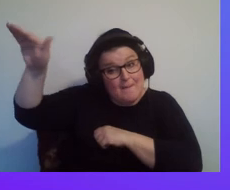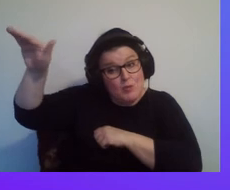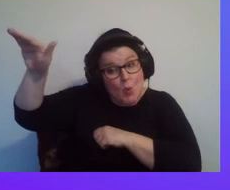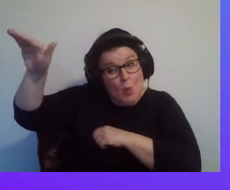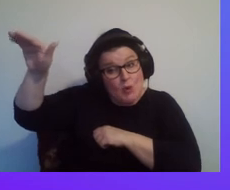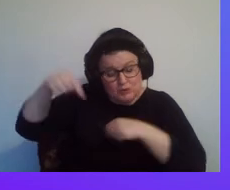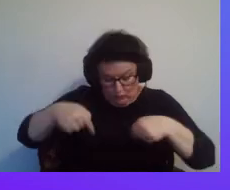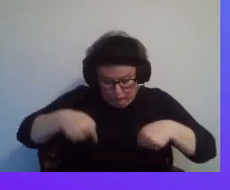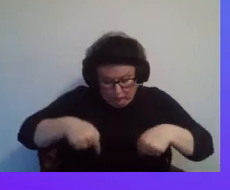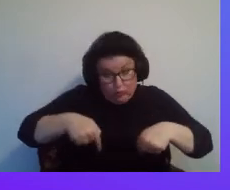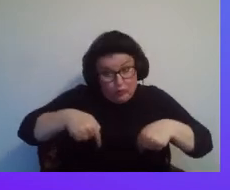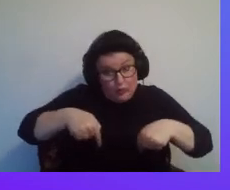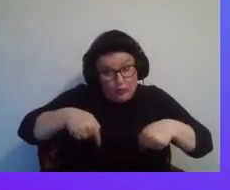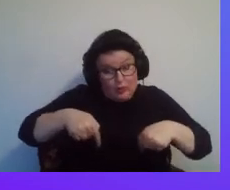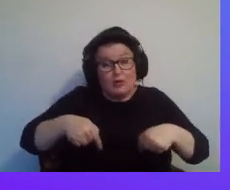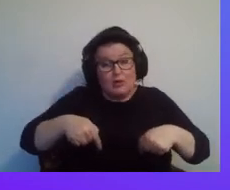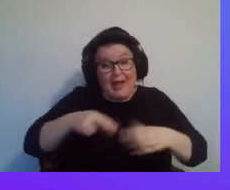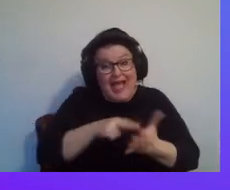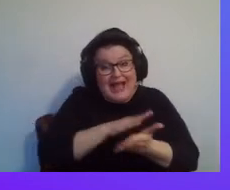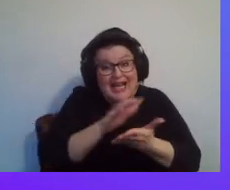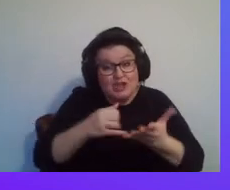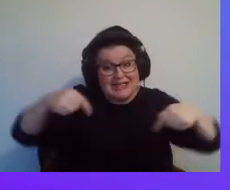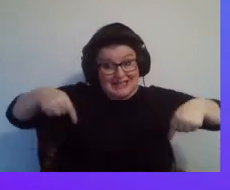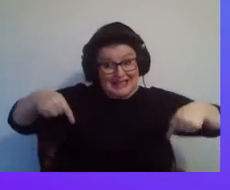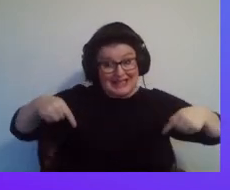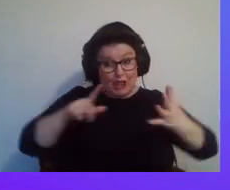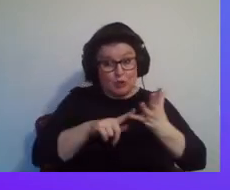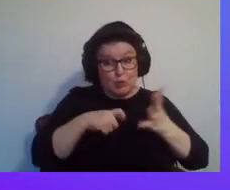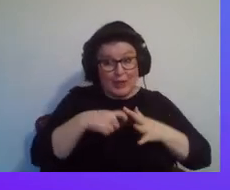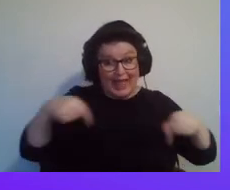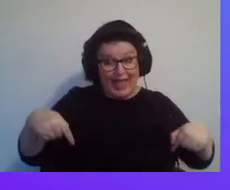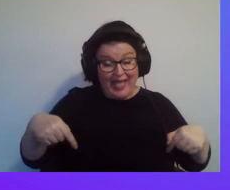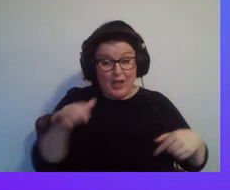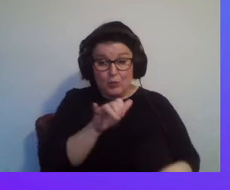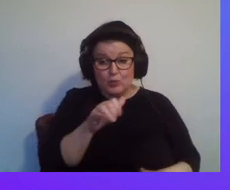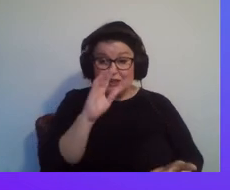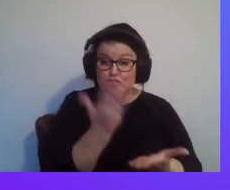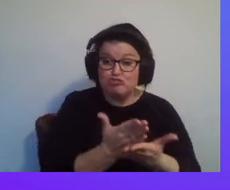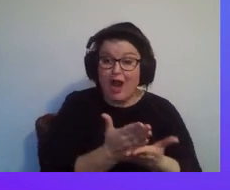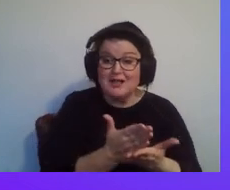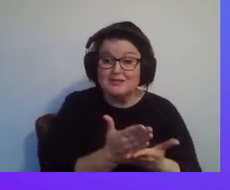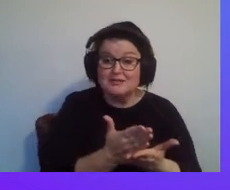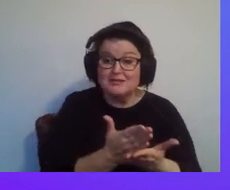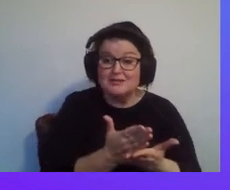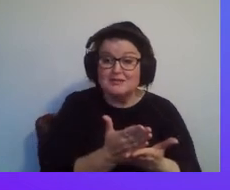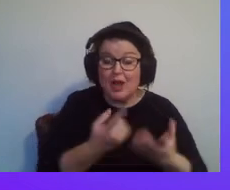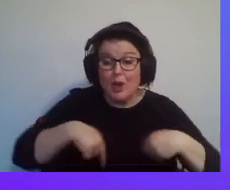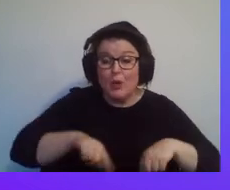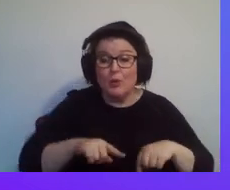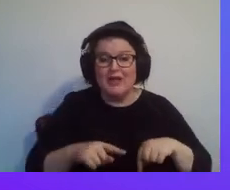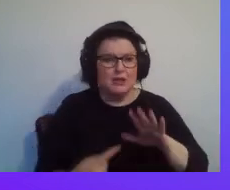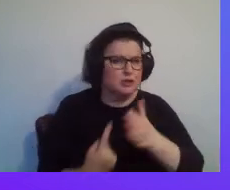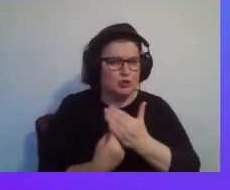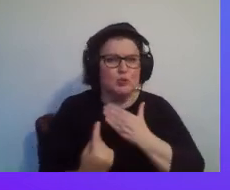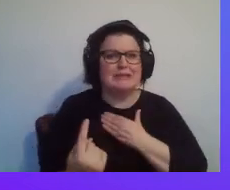and also our environment. I mean, what we have at a poverty point is that we're unique again in Britain because we do have